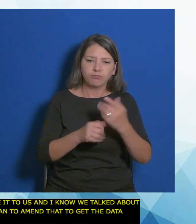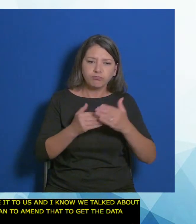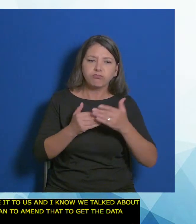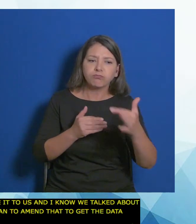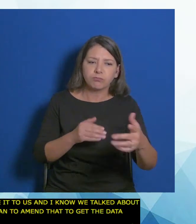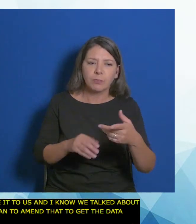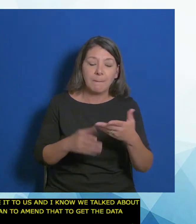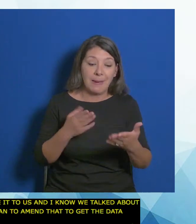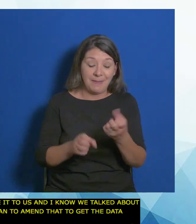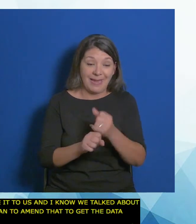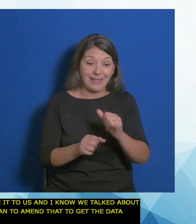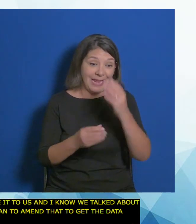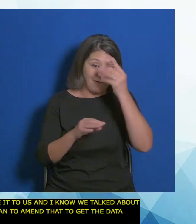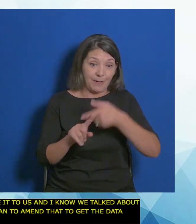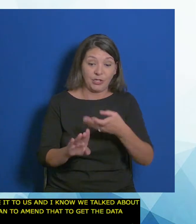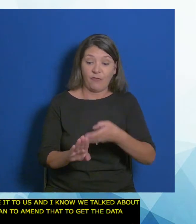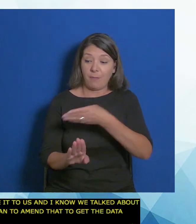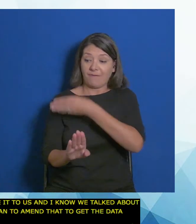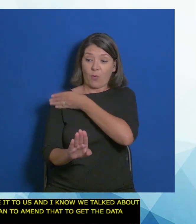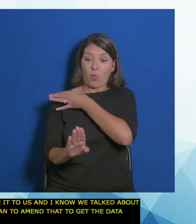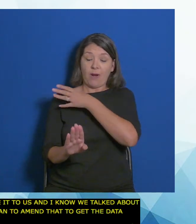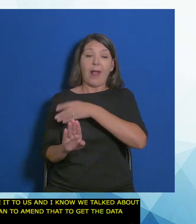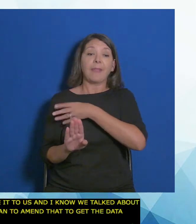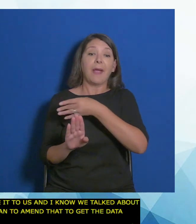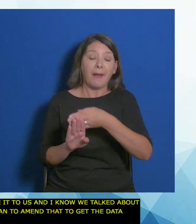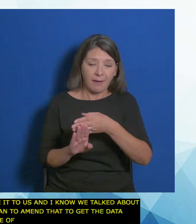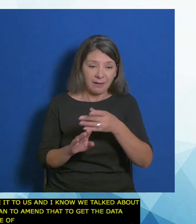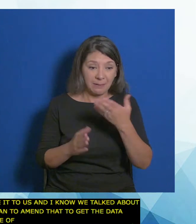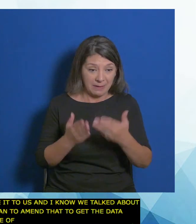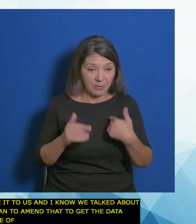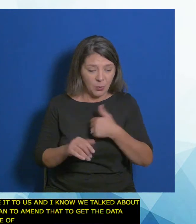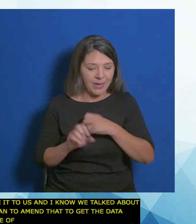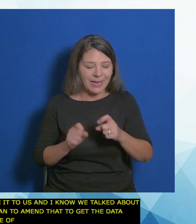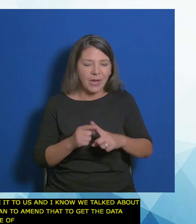baseline years for our strategic plan purposes?